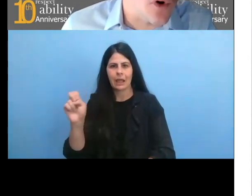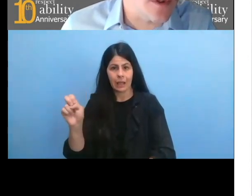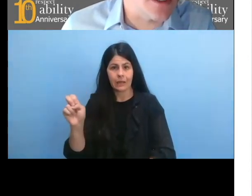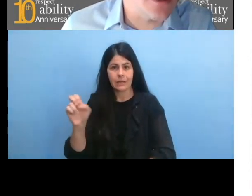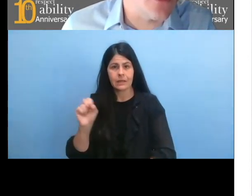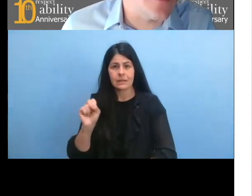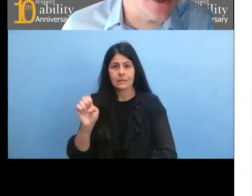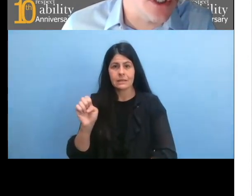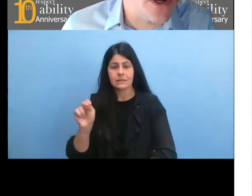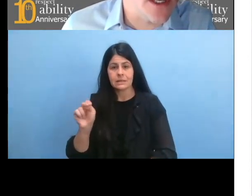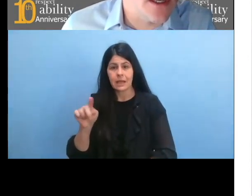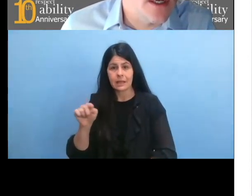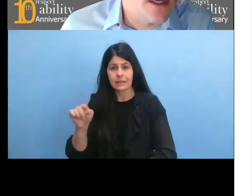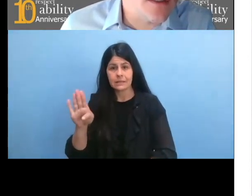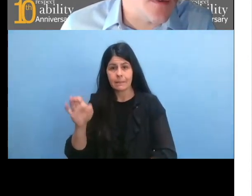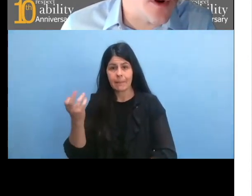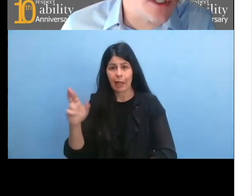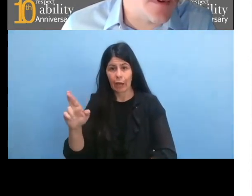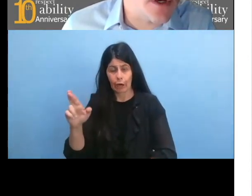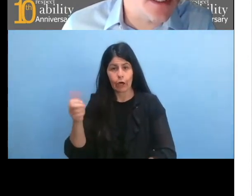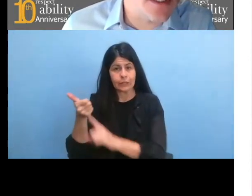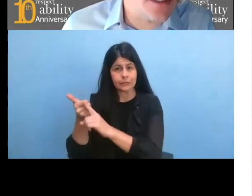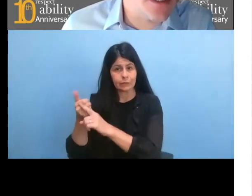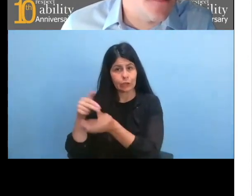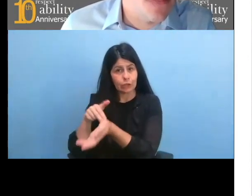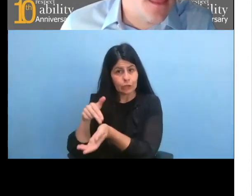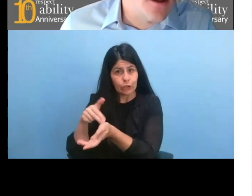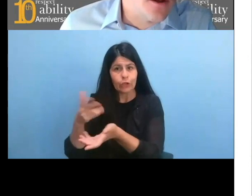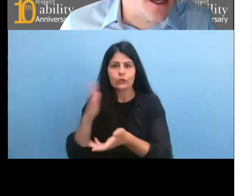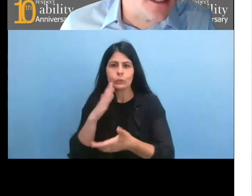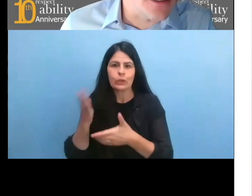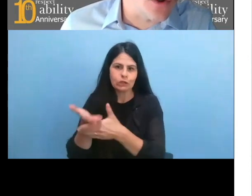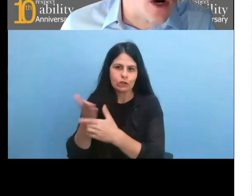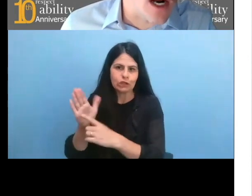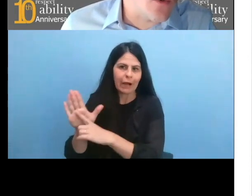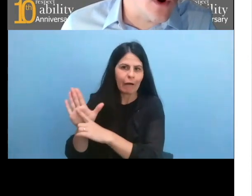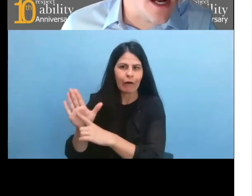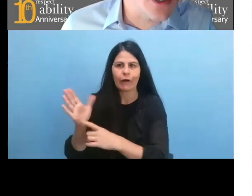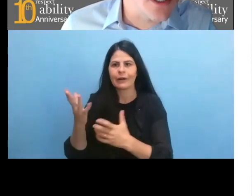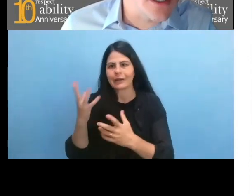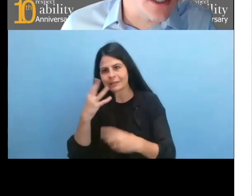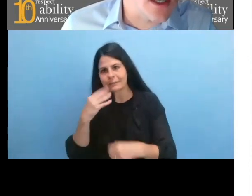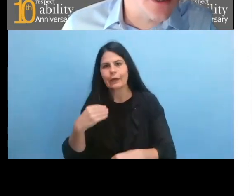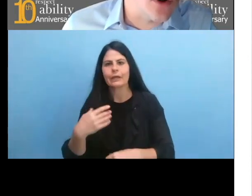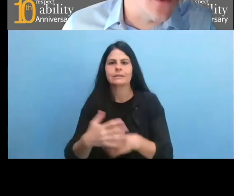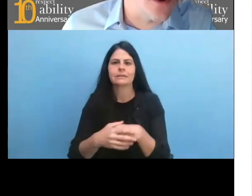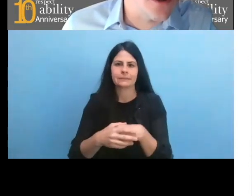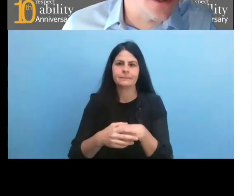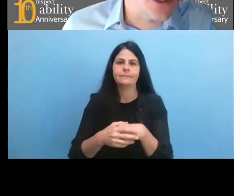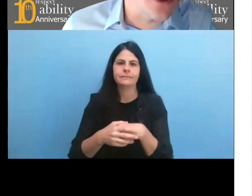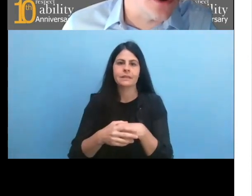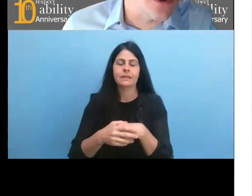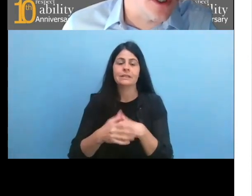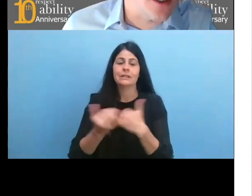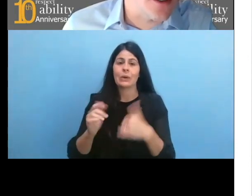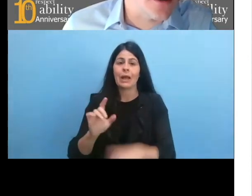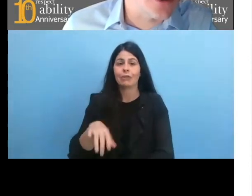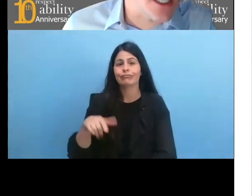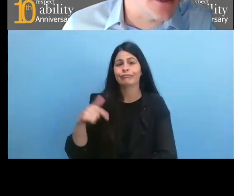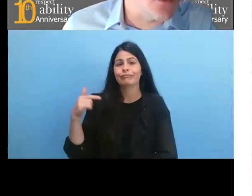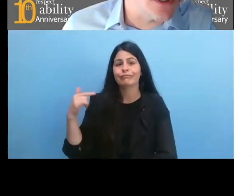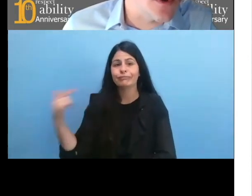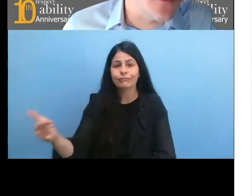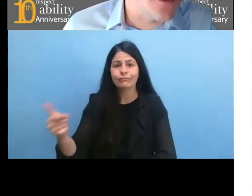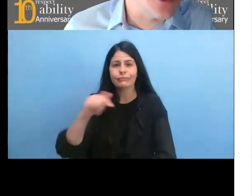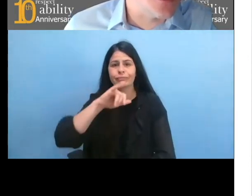research at the moment and is going to be sharing some of their experiences. And so I will actually toss it over to